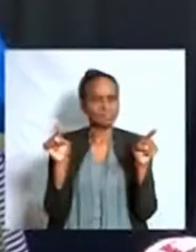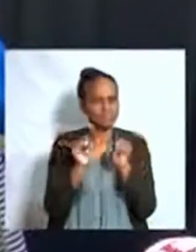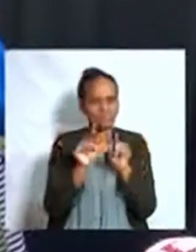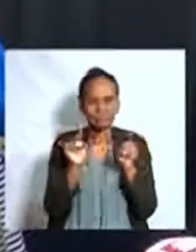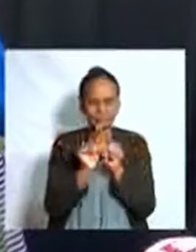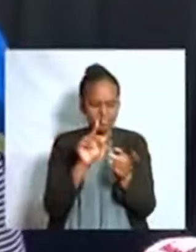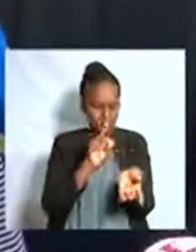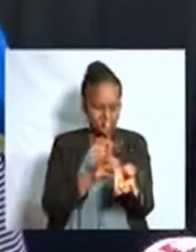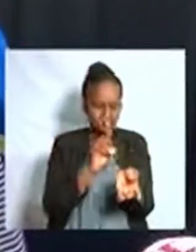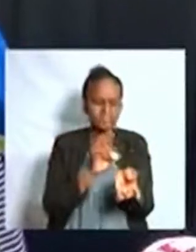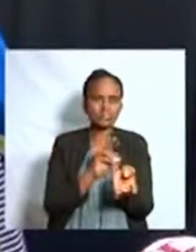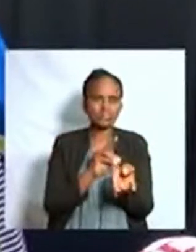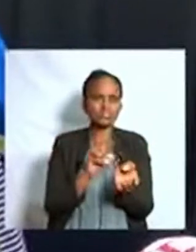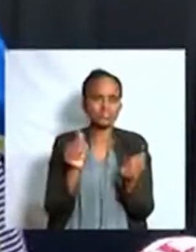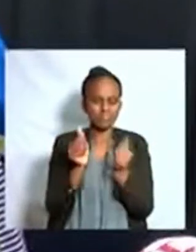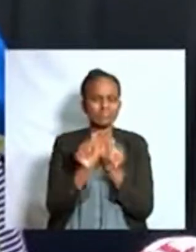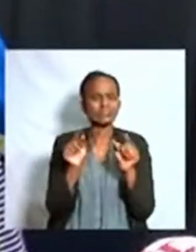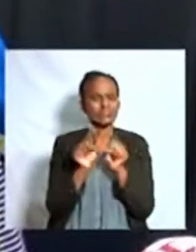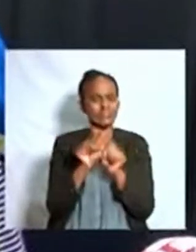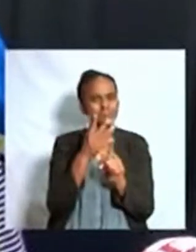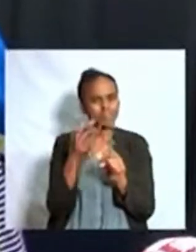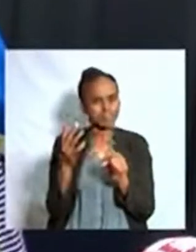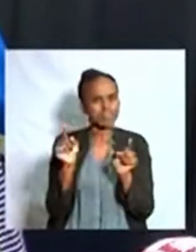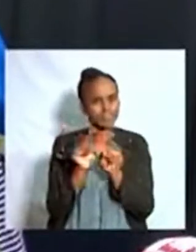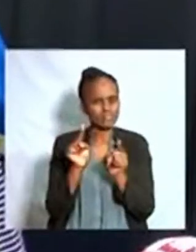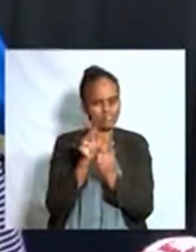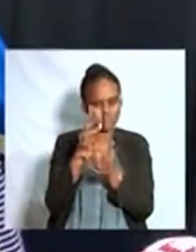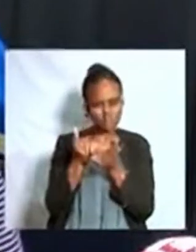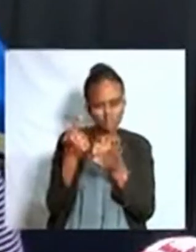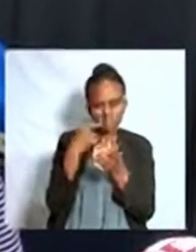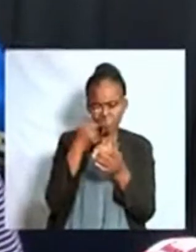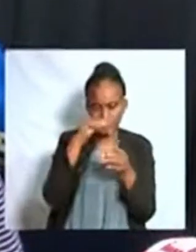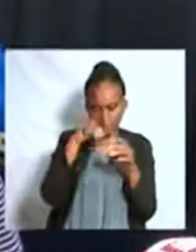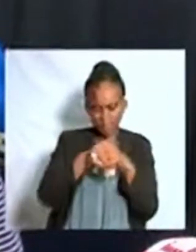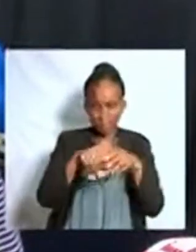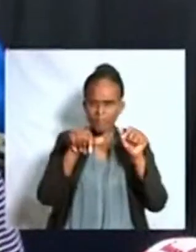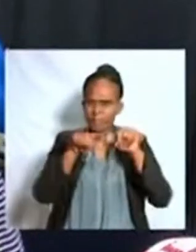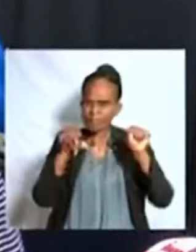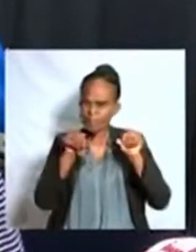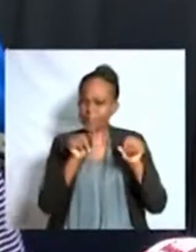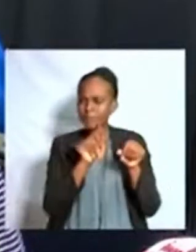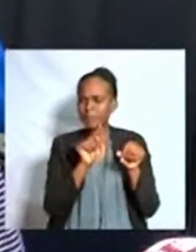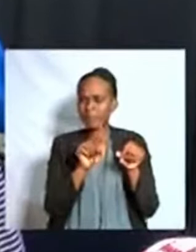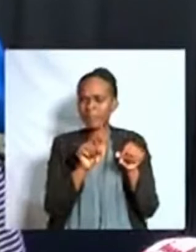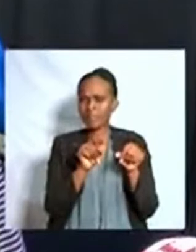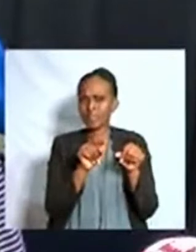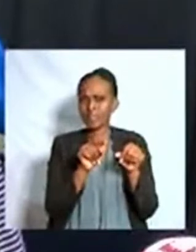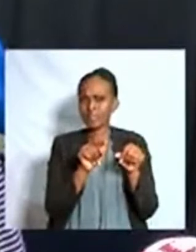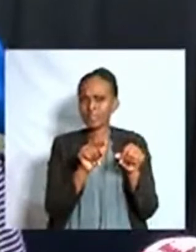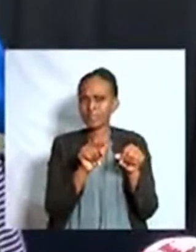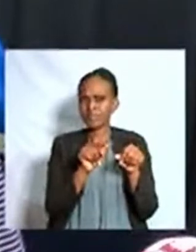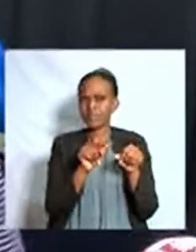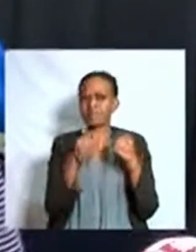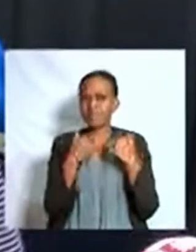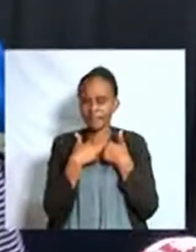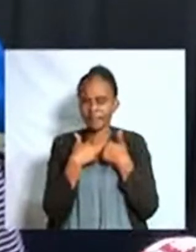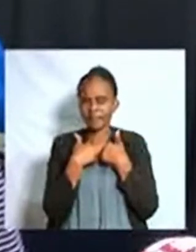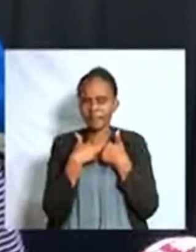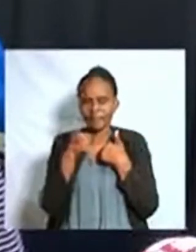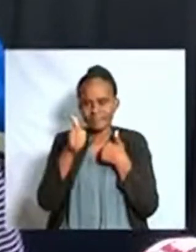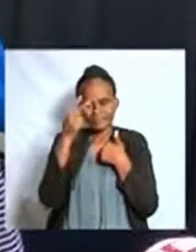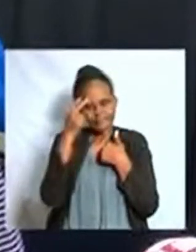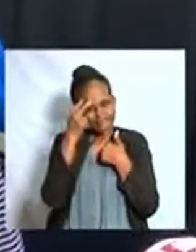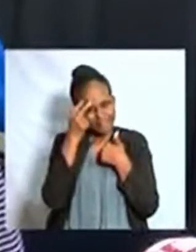medical doctor. It's the same thing being, somebody who is an internal auditor. You are the gatekeeper of